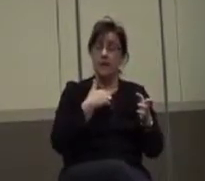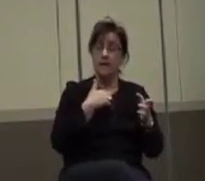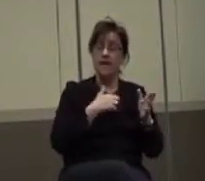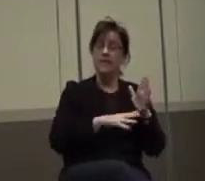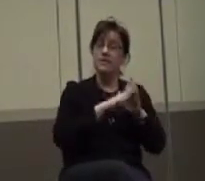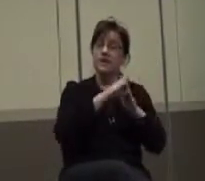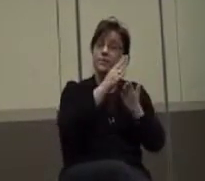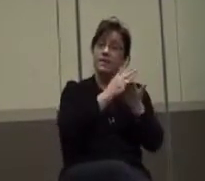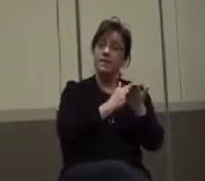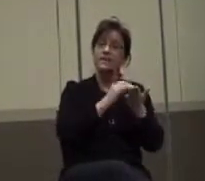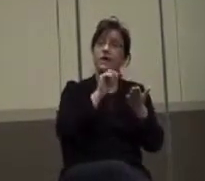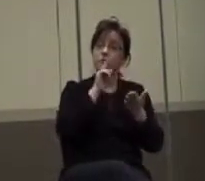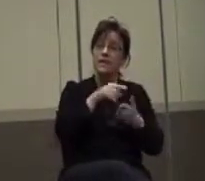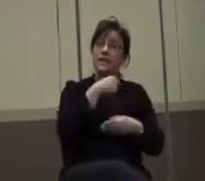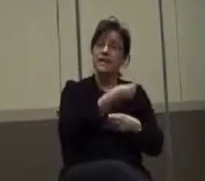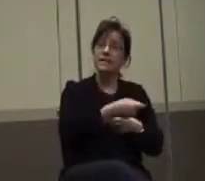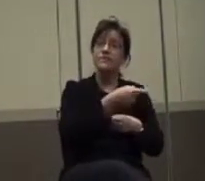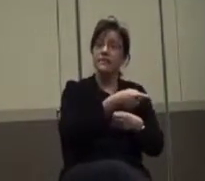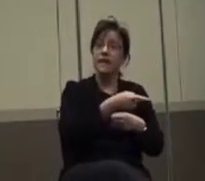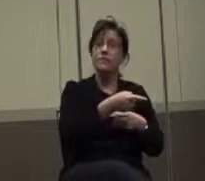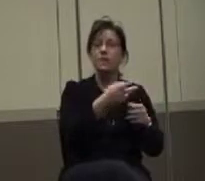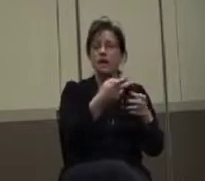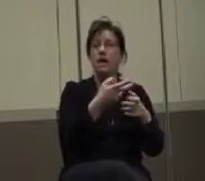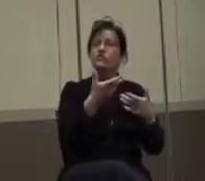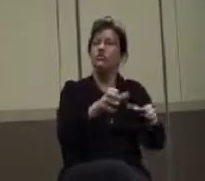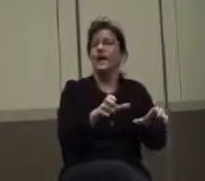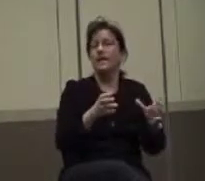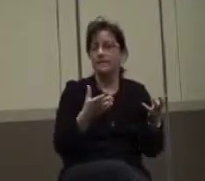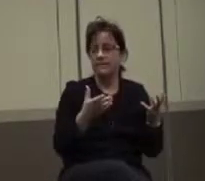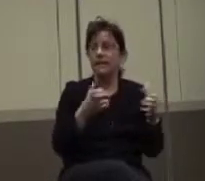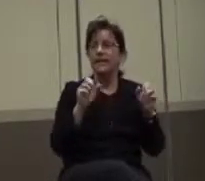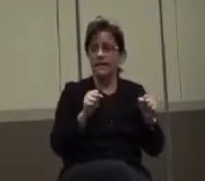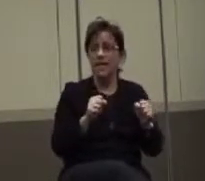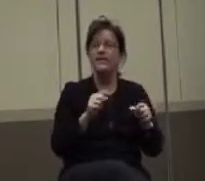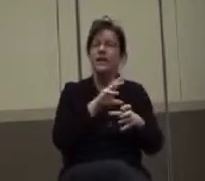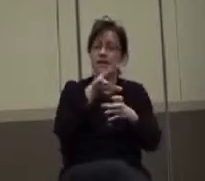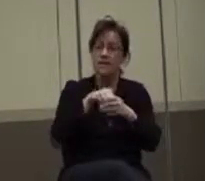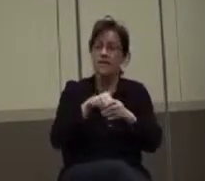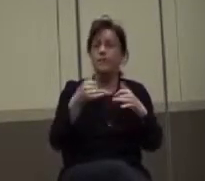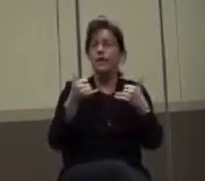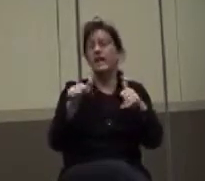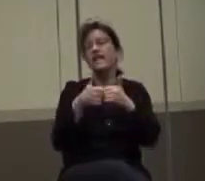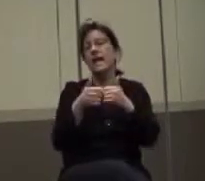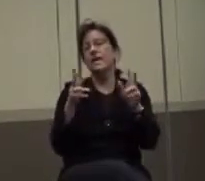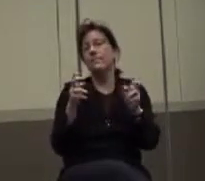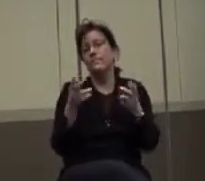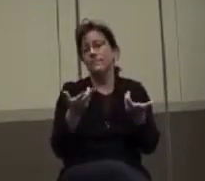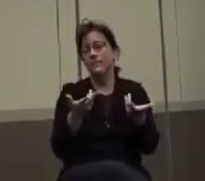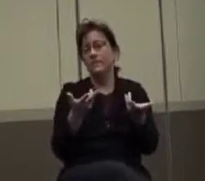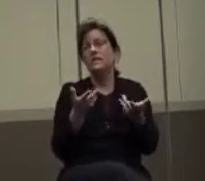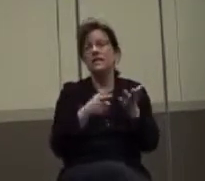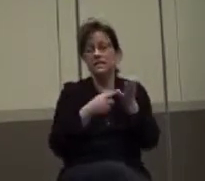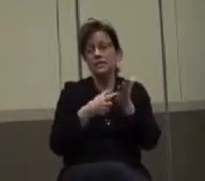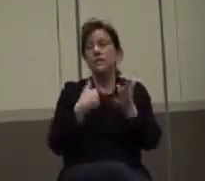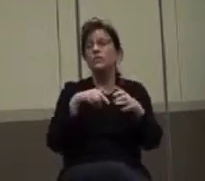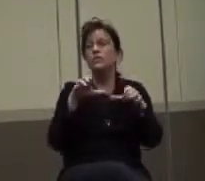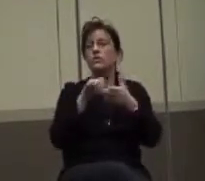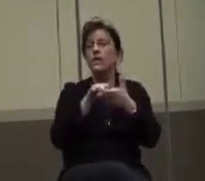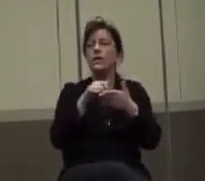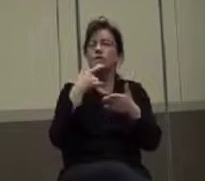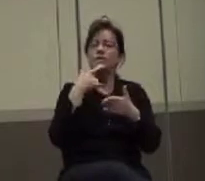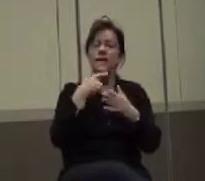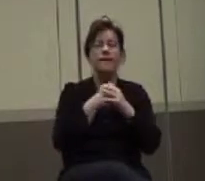gives them a seat on the bus? Can they play this game? Now, sometimes we do that by saying, Damien